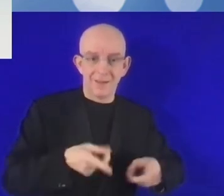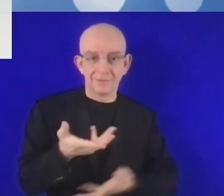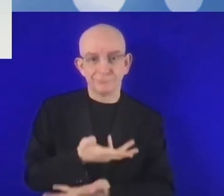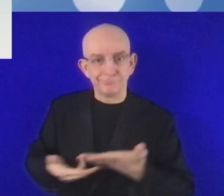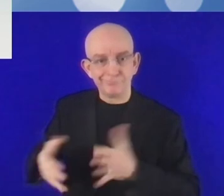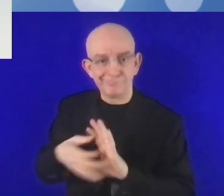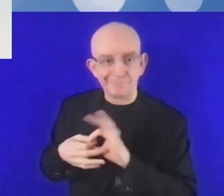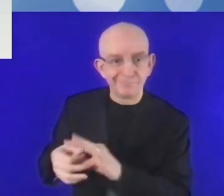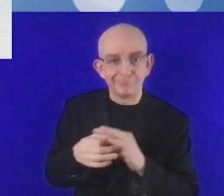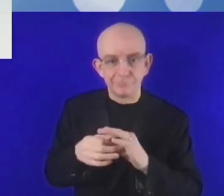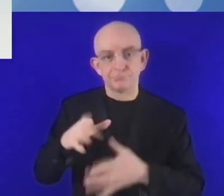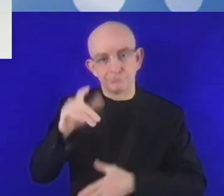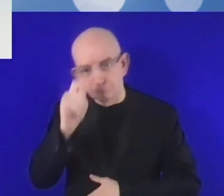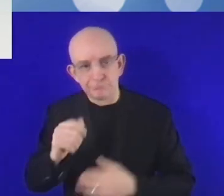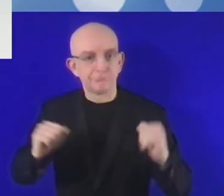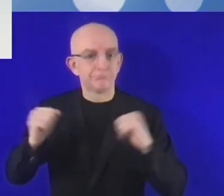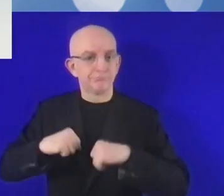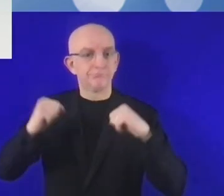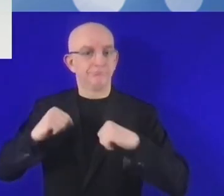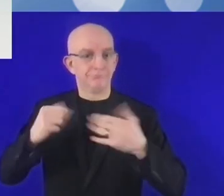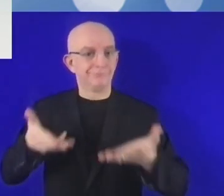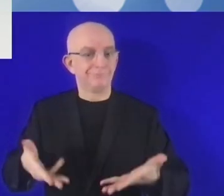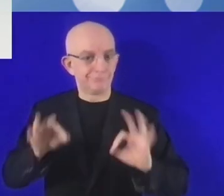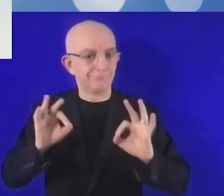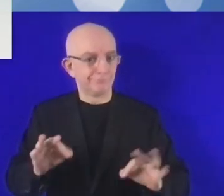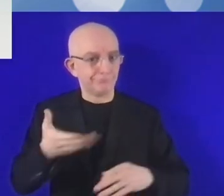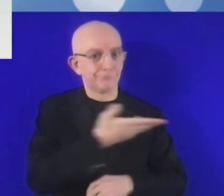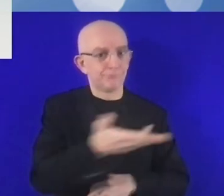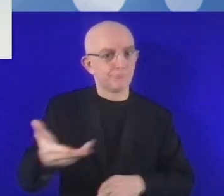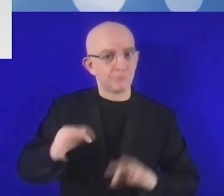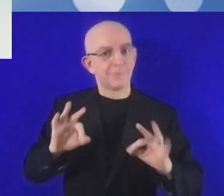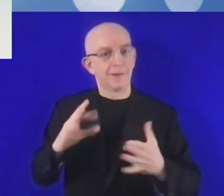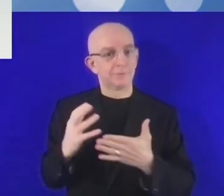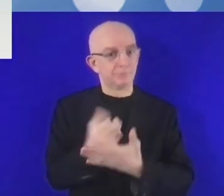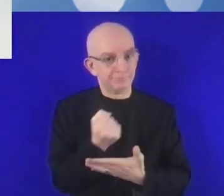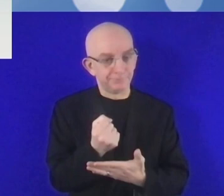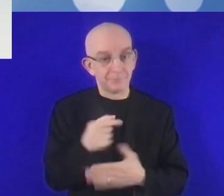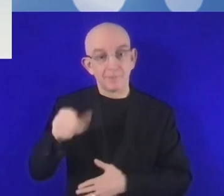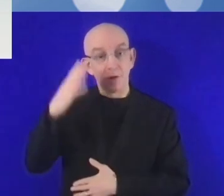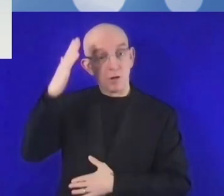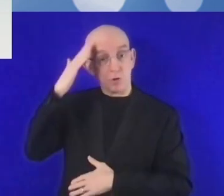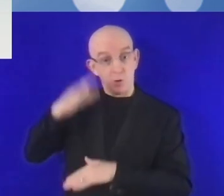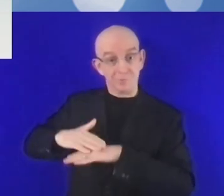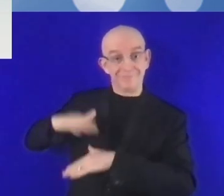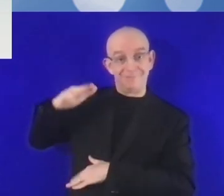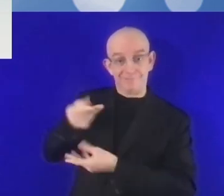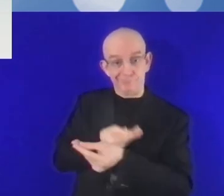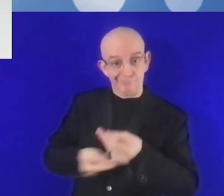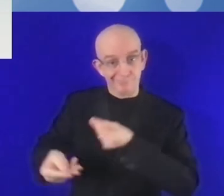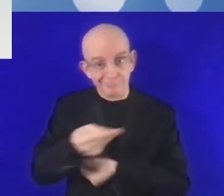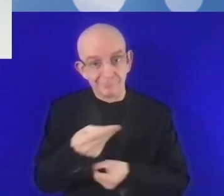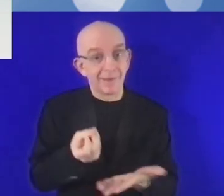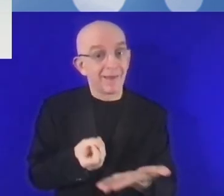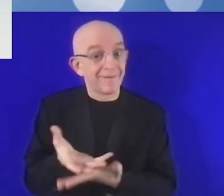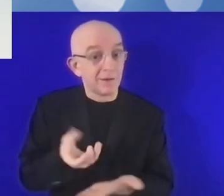Sharing knowledge and information, learning from each other and helping each other out is an integral part of the technical community, and it's one of